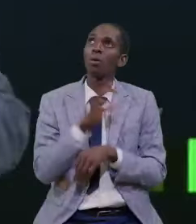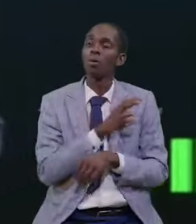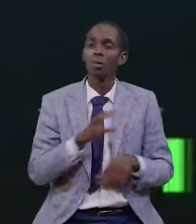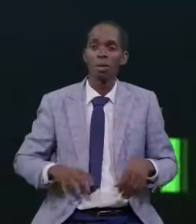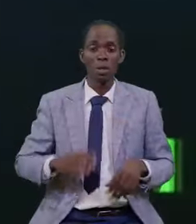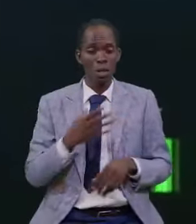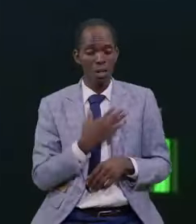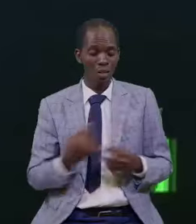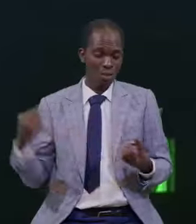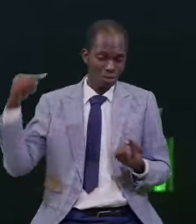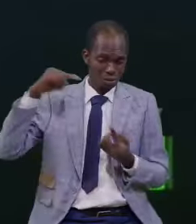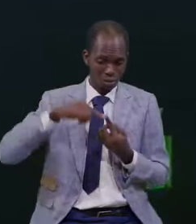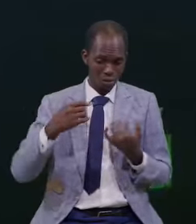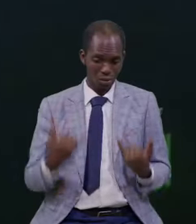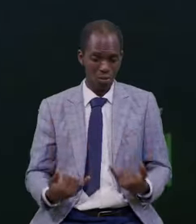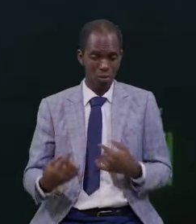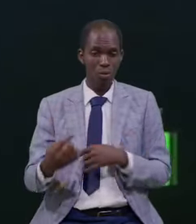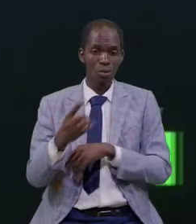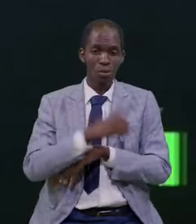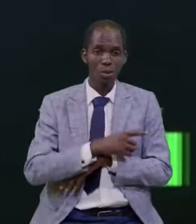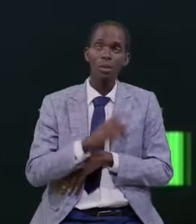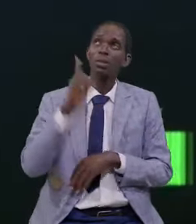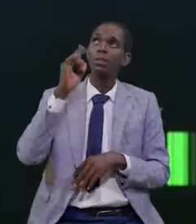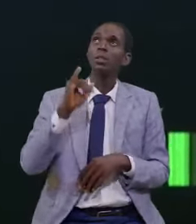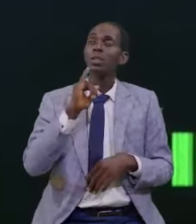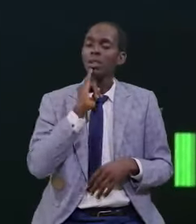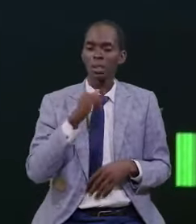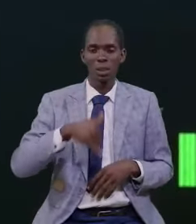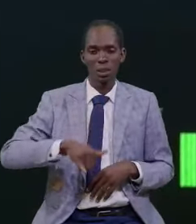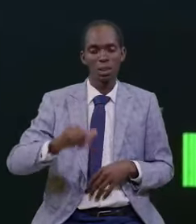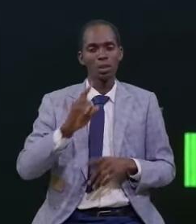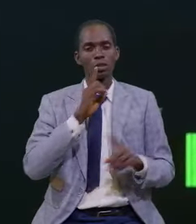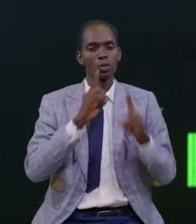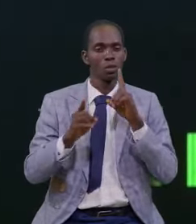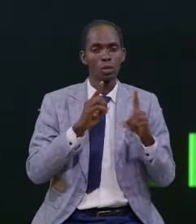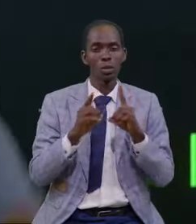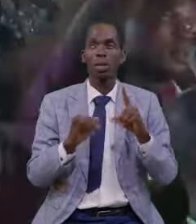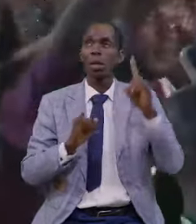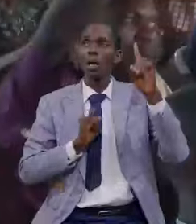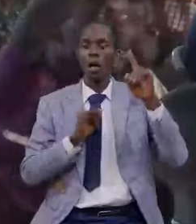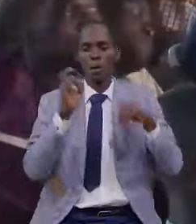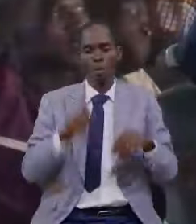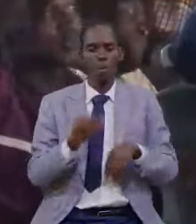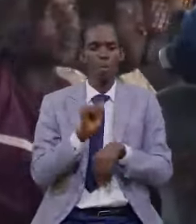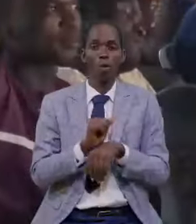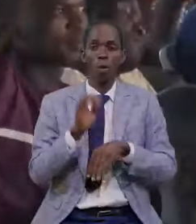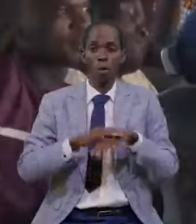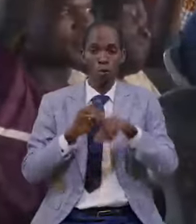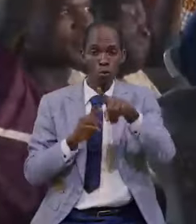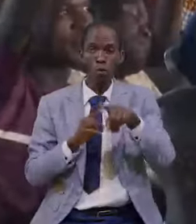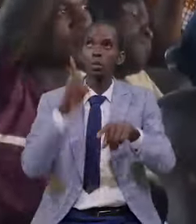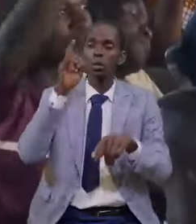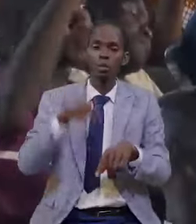saying, I must walk. On you there, he must walk. On her